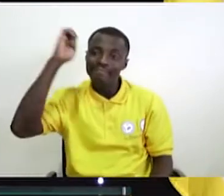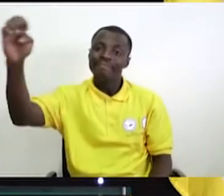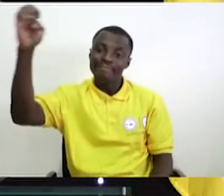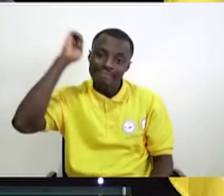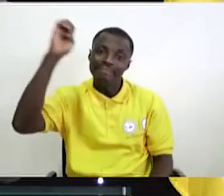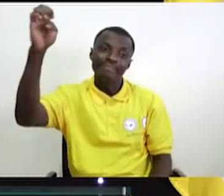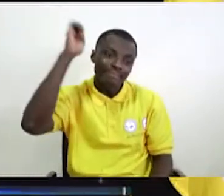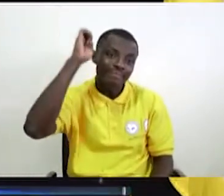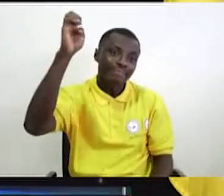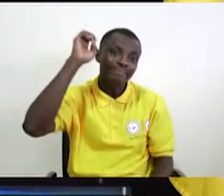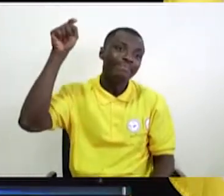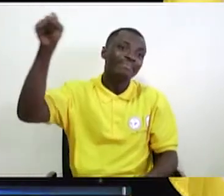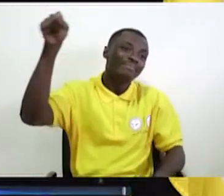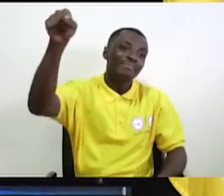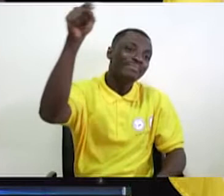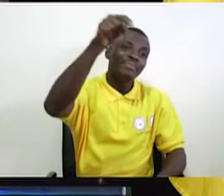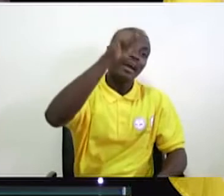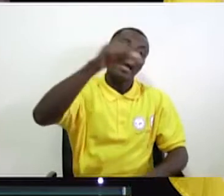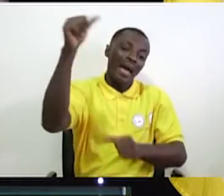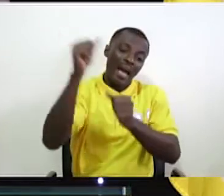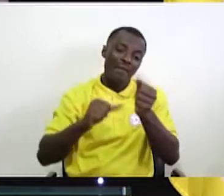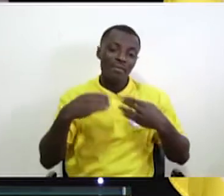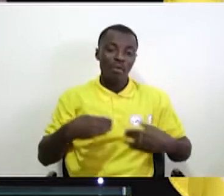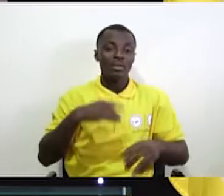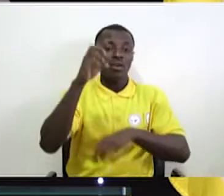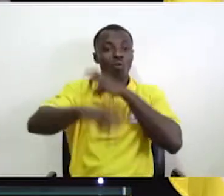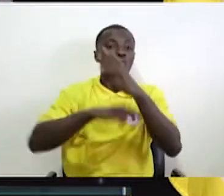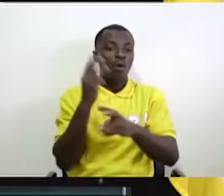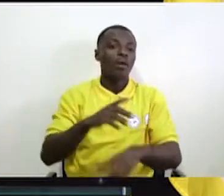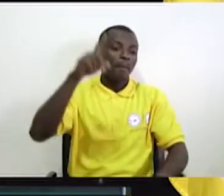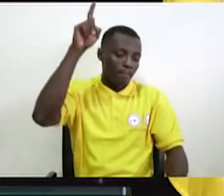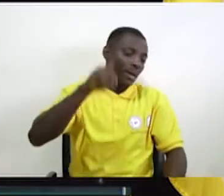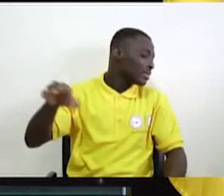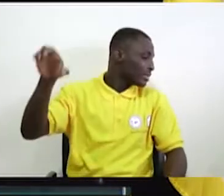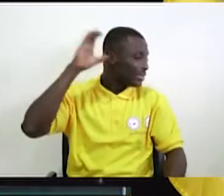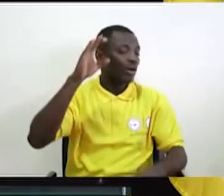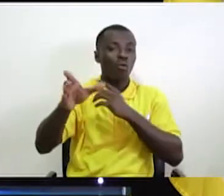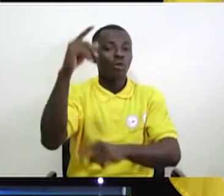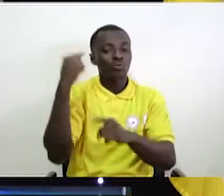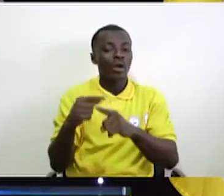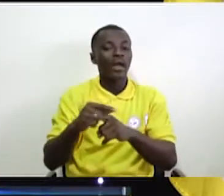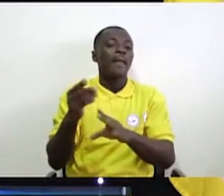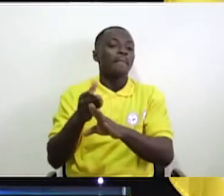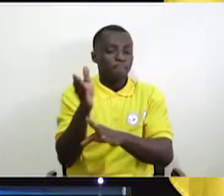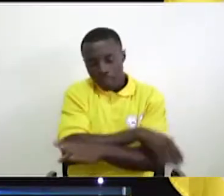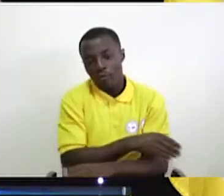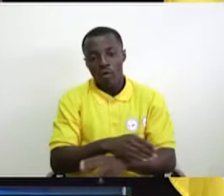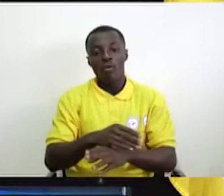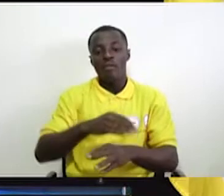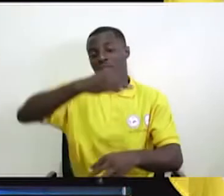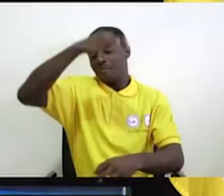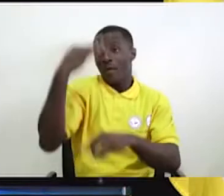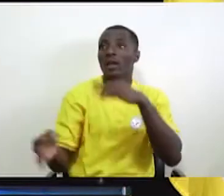be preached among the nations. Then the end will come. The truest